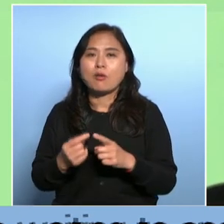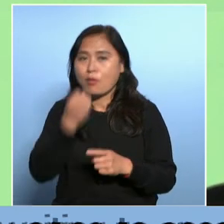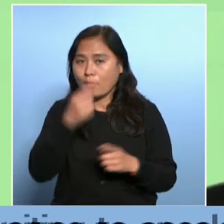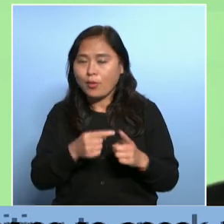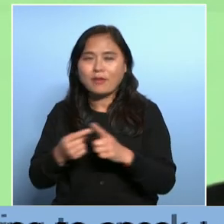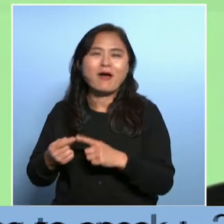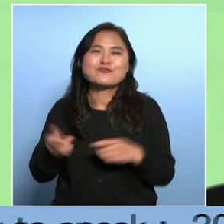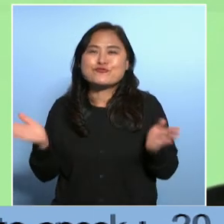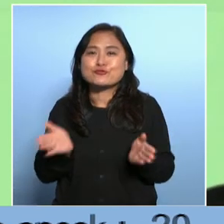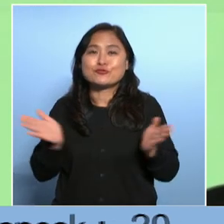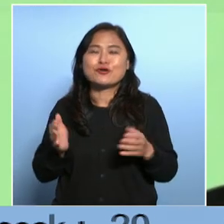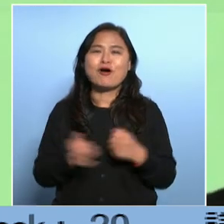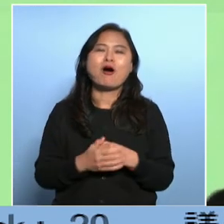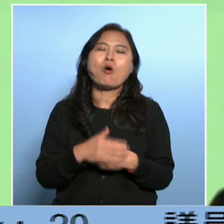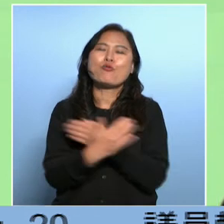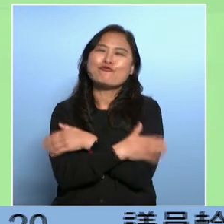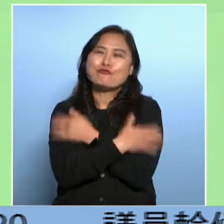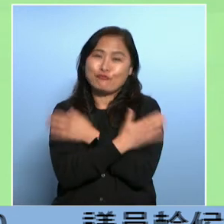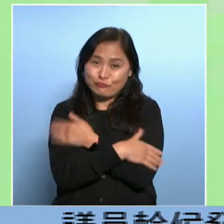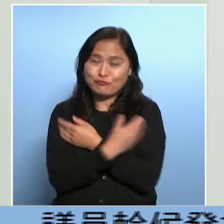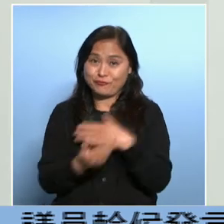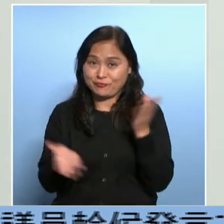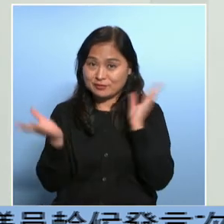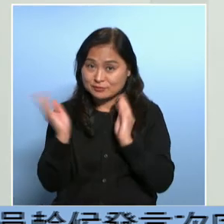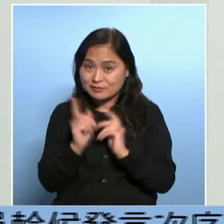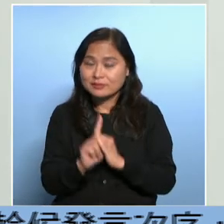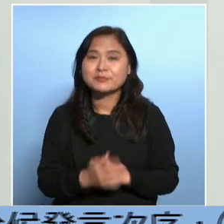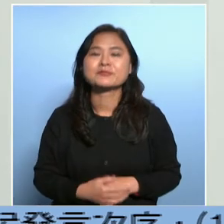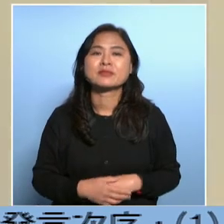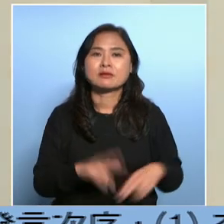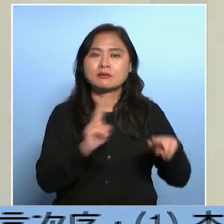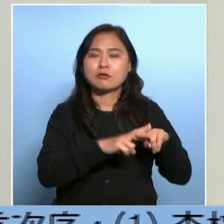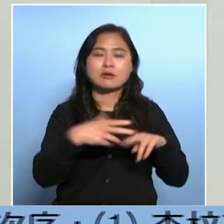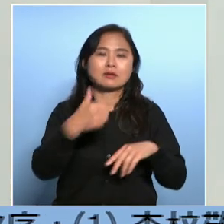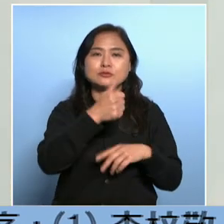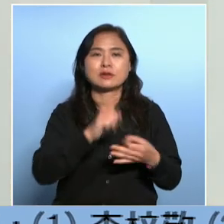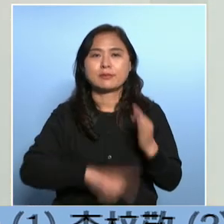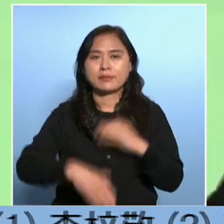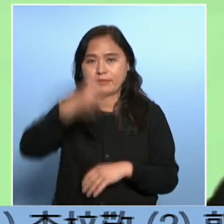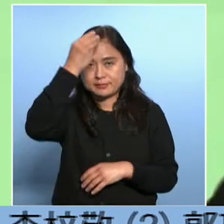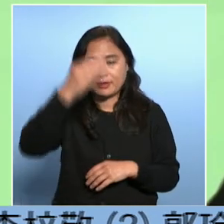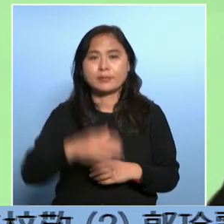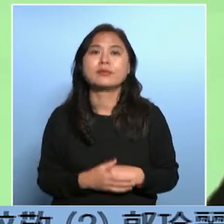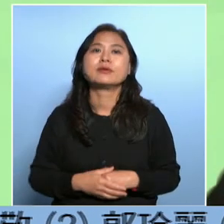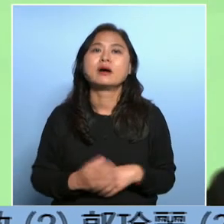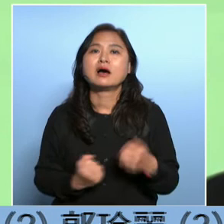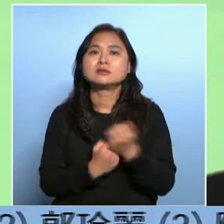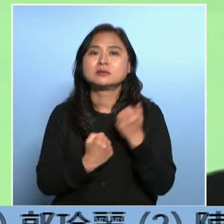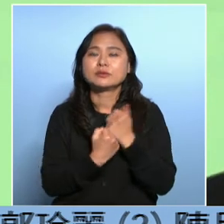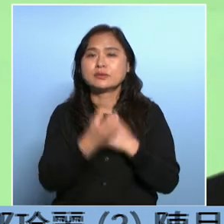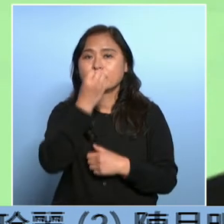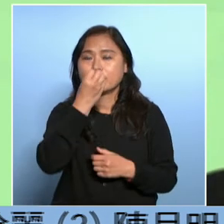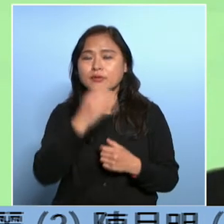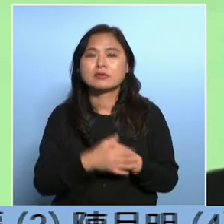and we have received an encouraging news today, which is very heartwarming, and that is President Xi Jinping